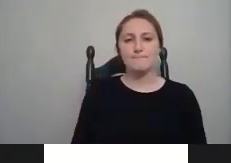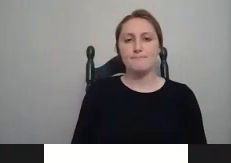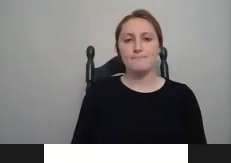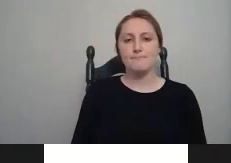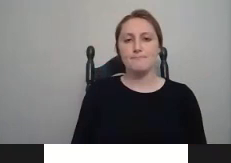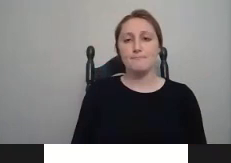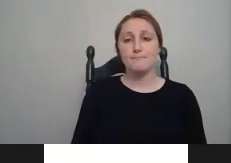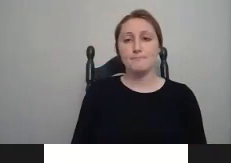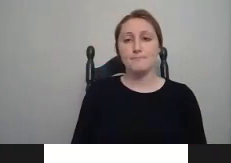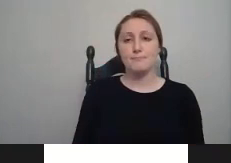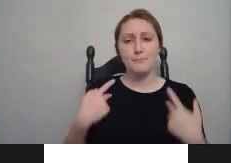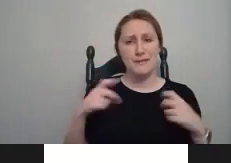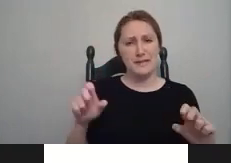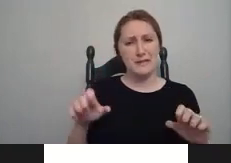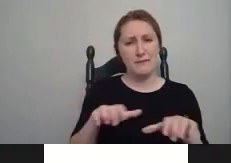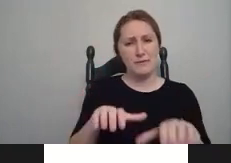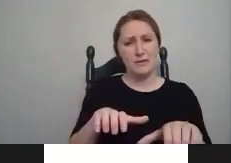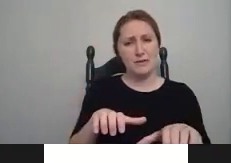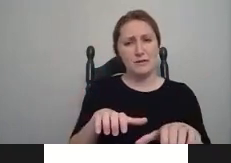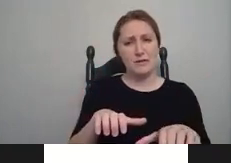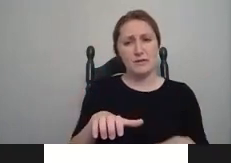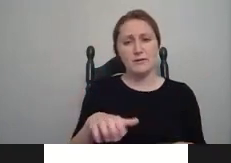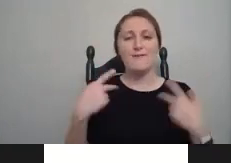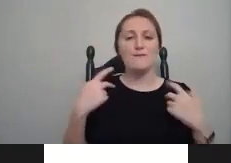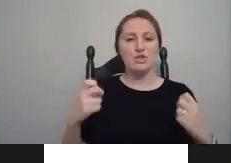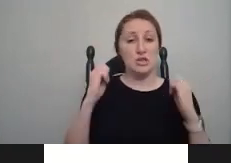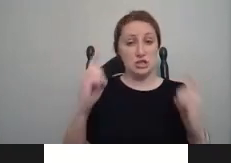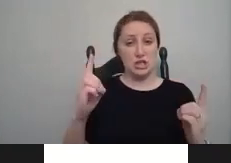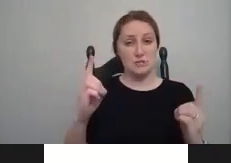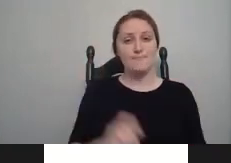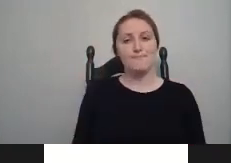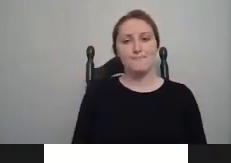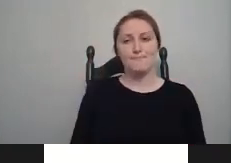Did that say PE activities? Like physical education?